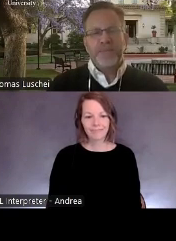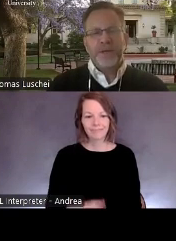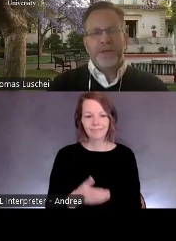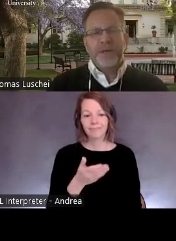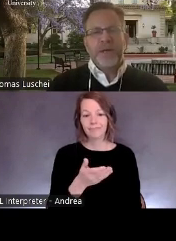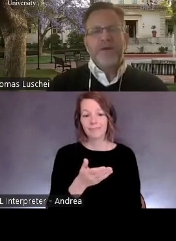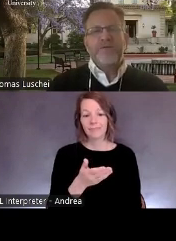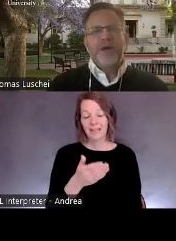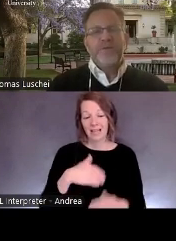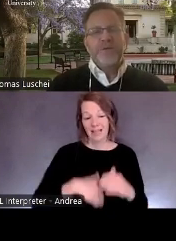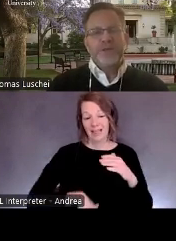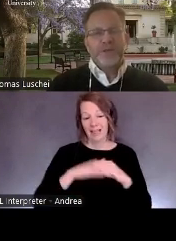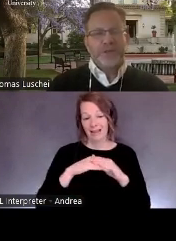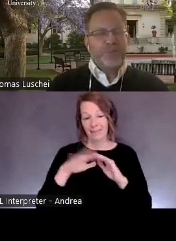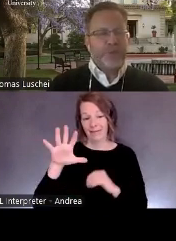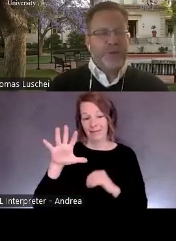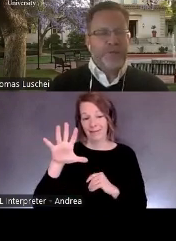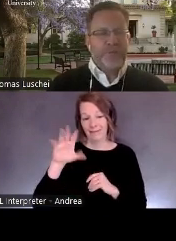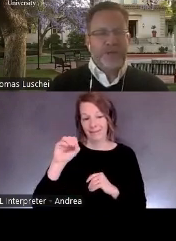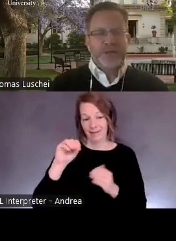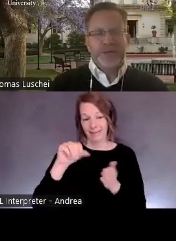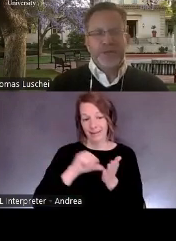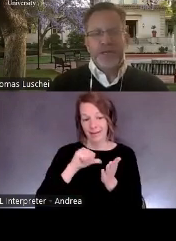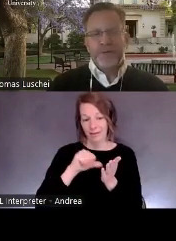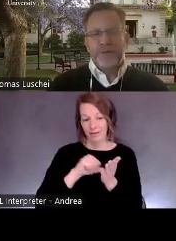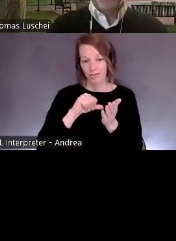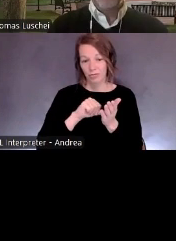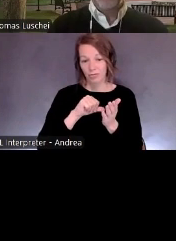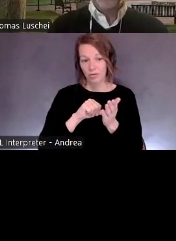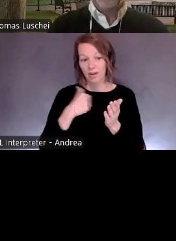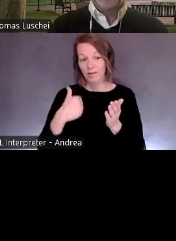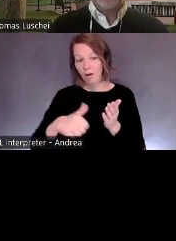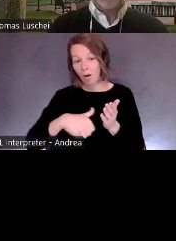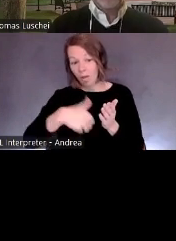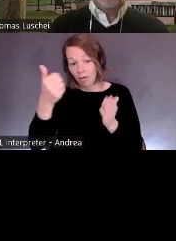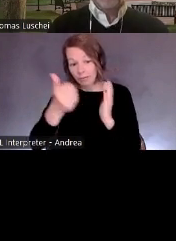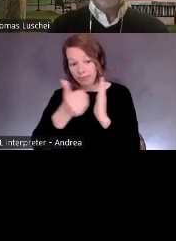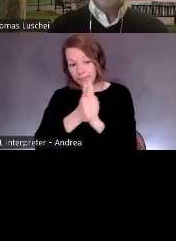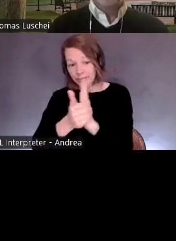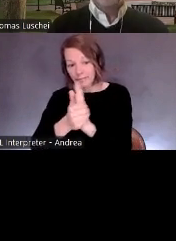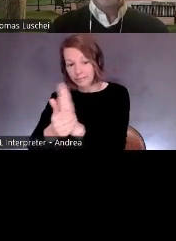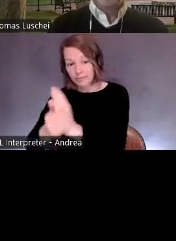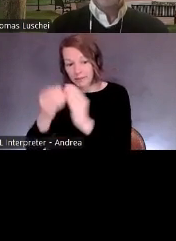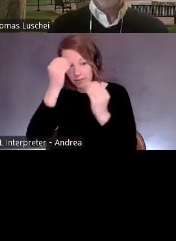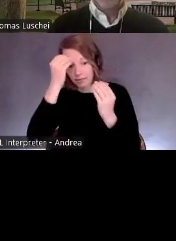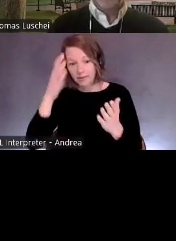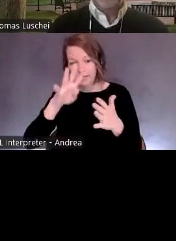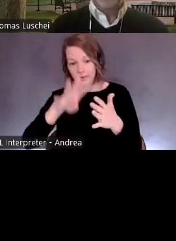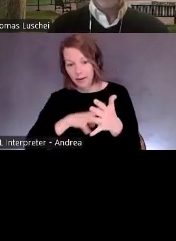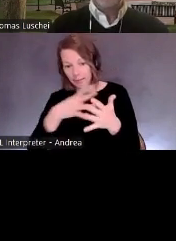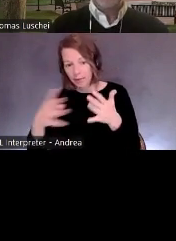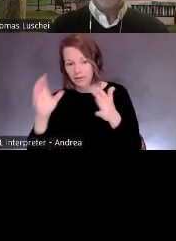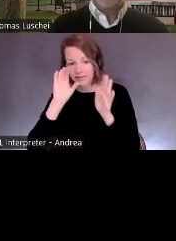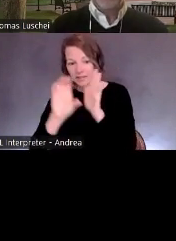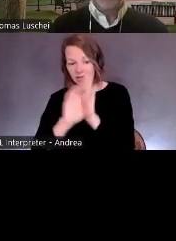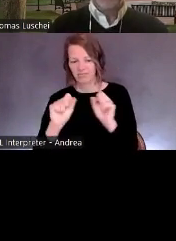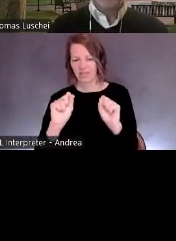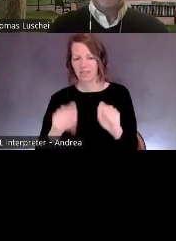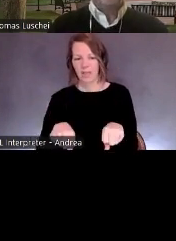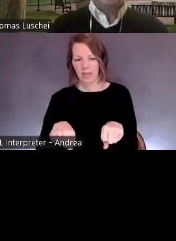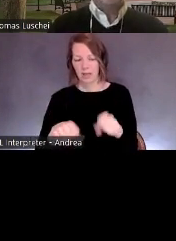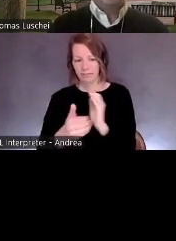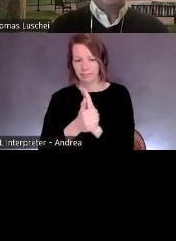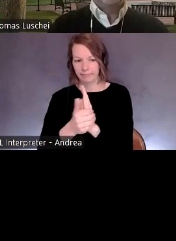50-page limit. If you have additional supporting information, tables, figures, you can use